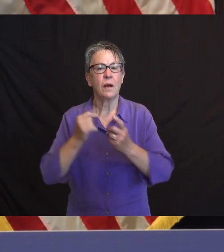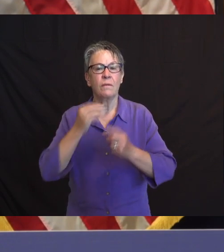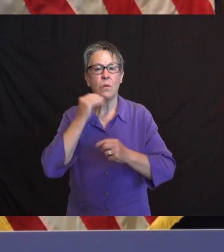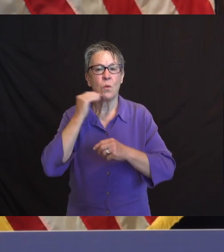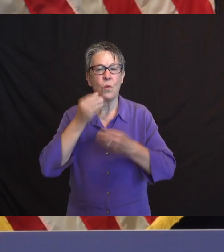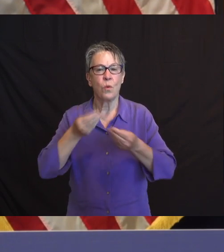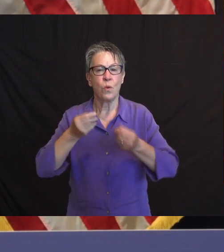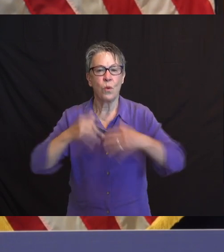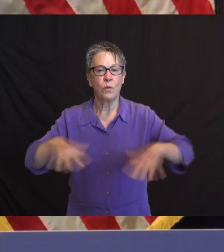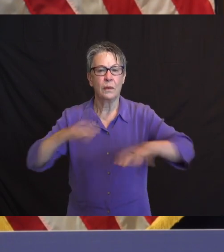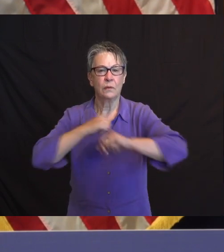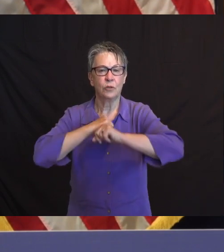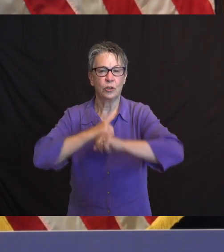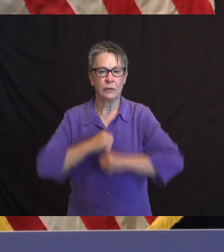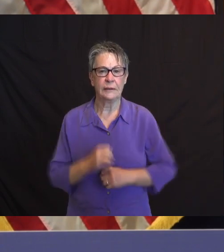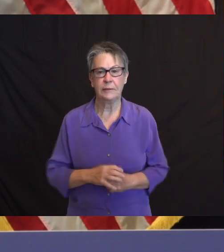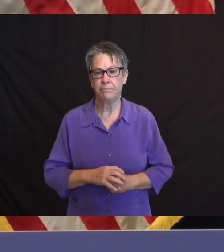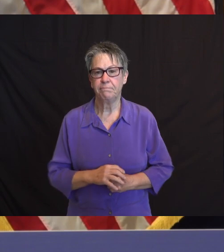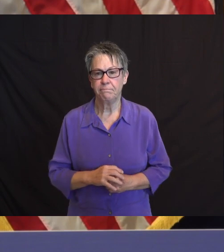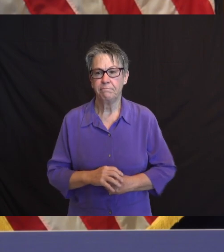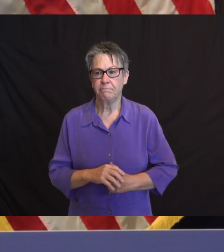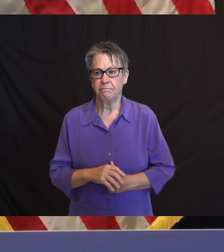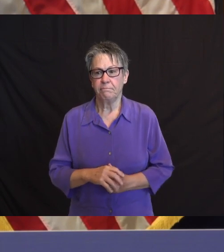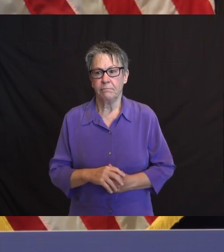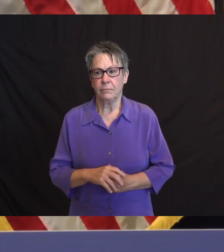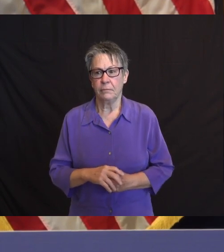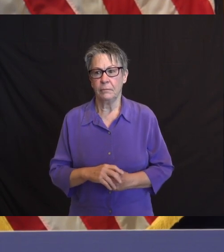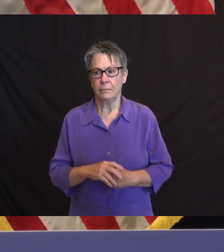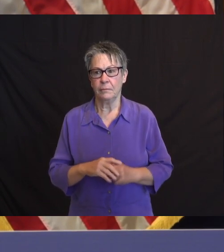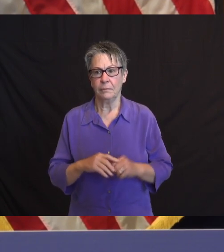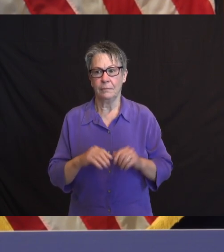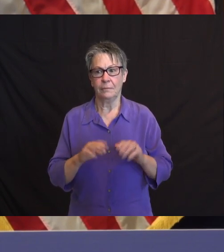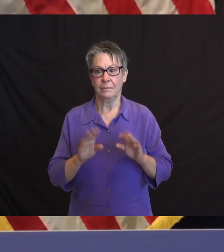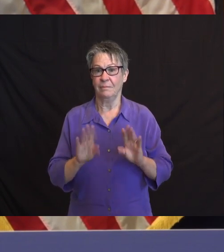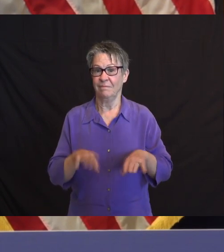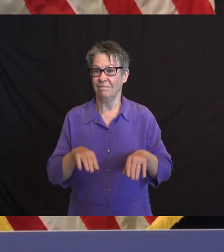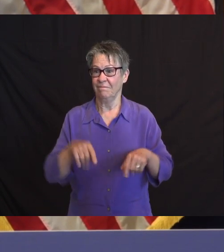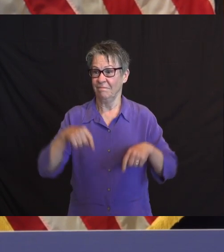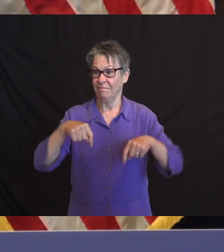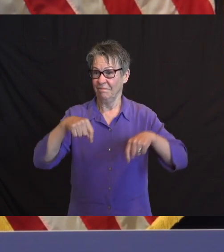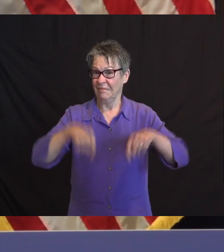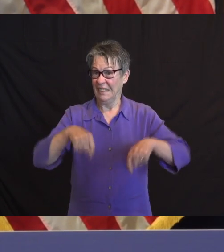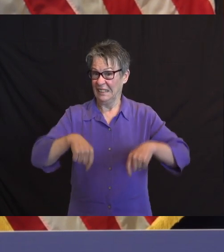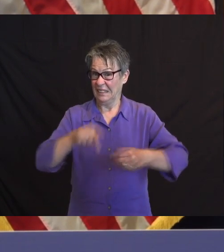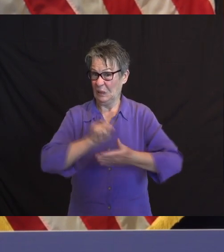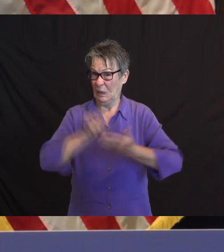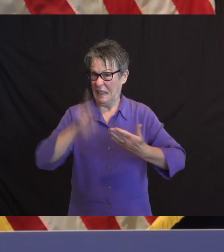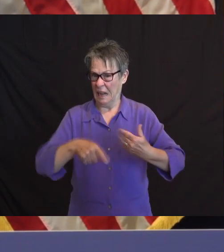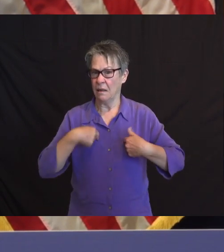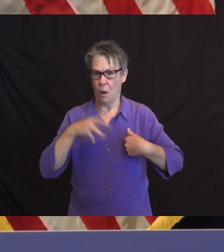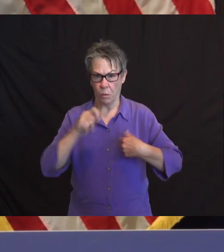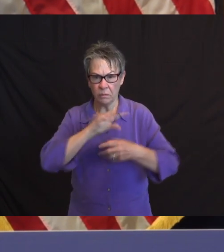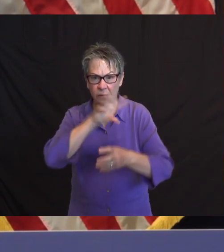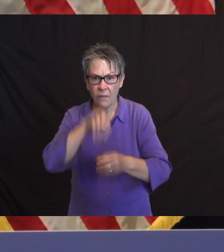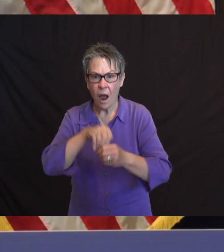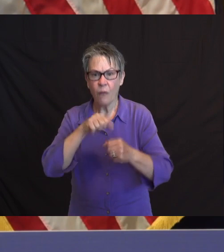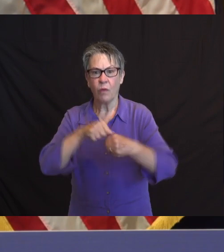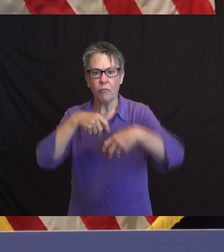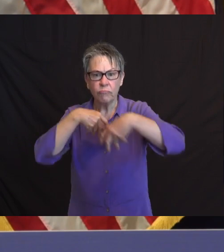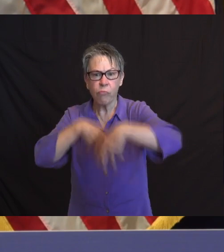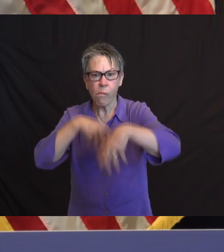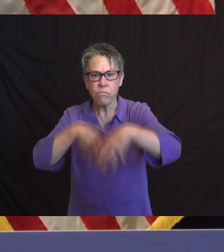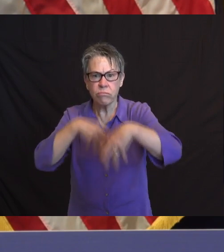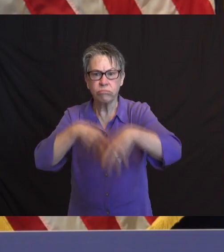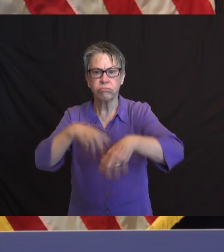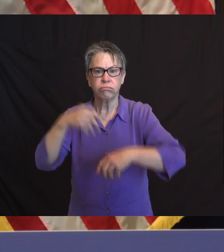may. This weekend, I partook in a movement built around ensuring justice for